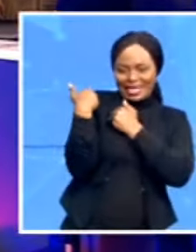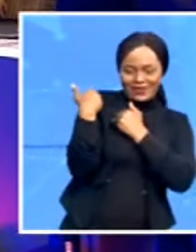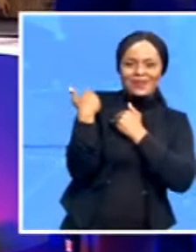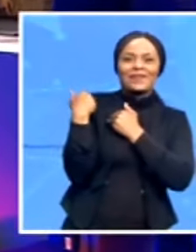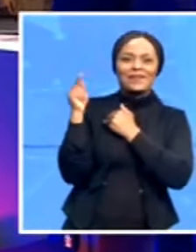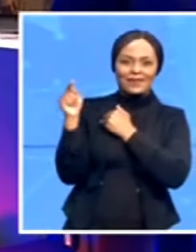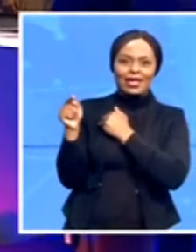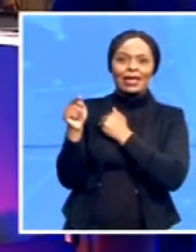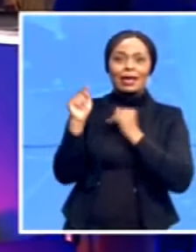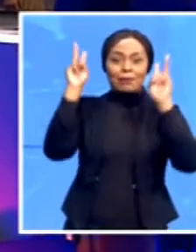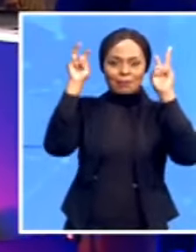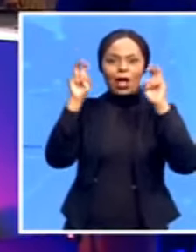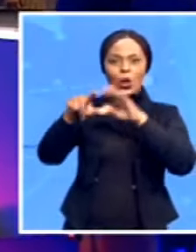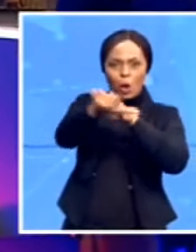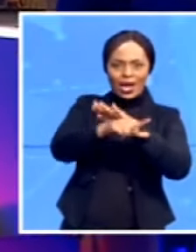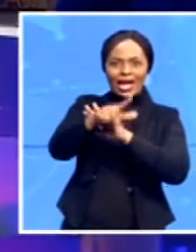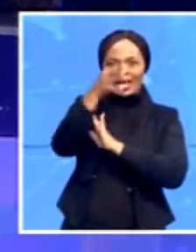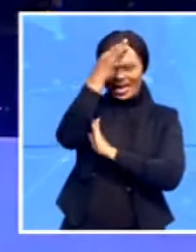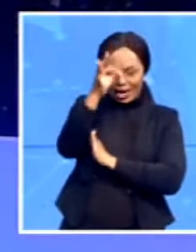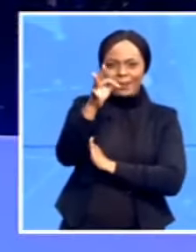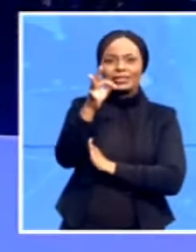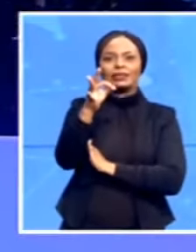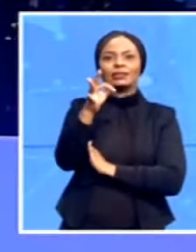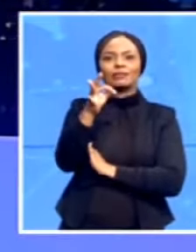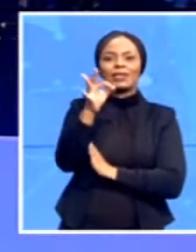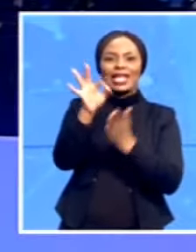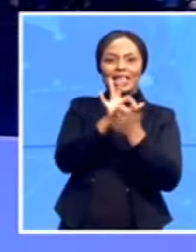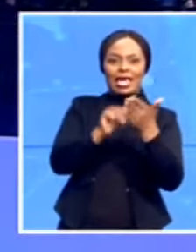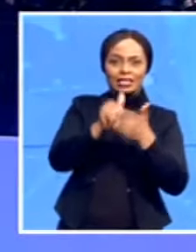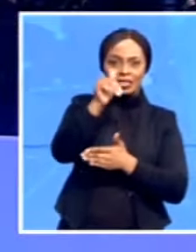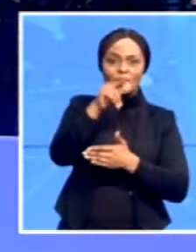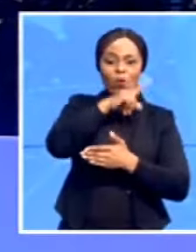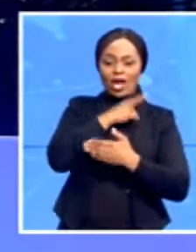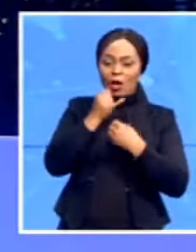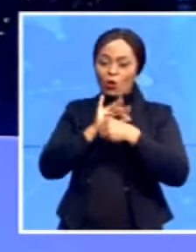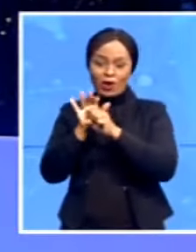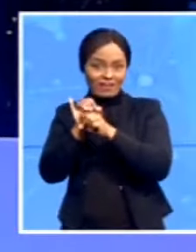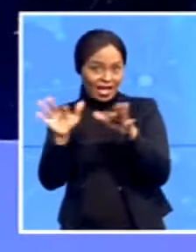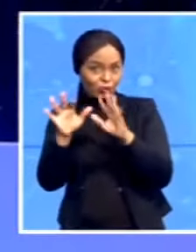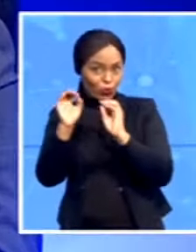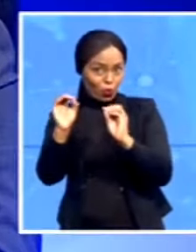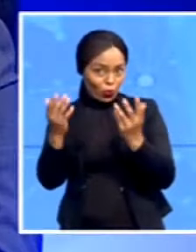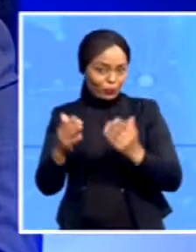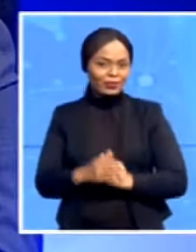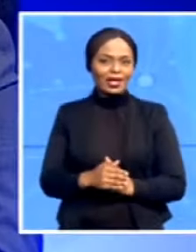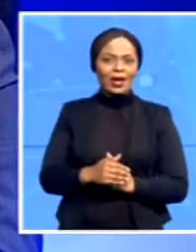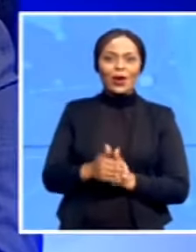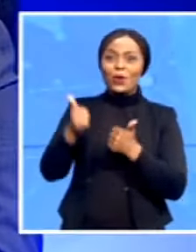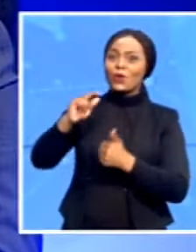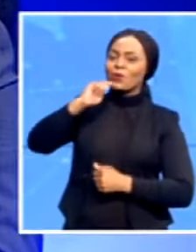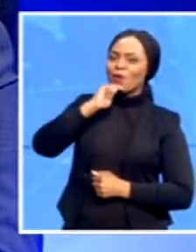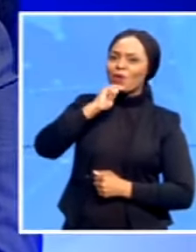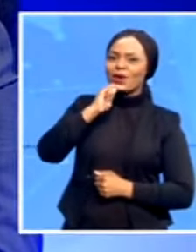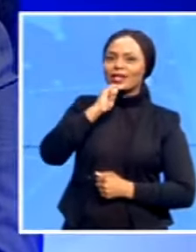around, dealing with COVID-19. Good to have you, sir. Welcome. He's a political analyst, election expert. I was just saying earlier on